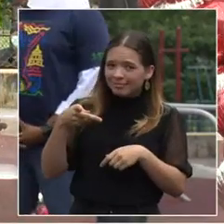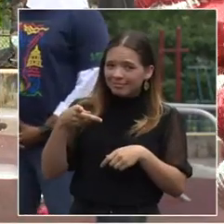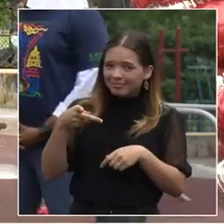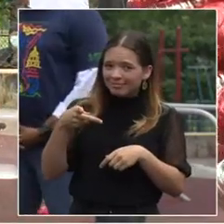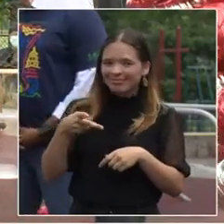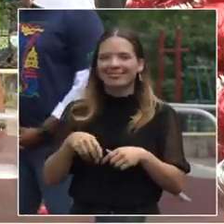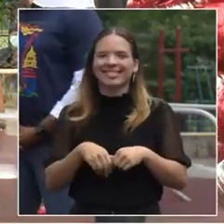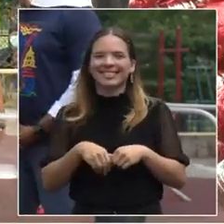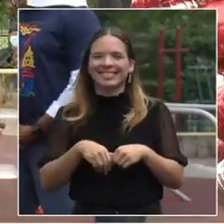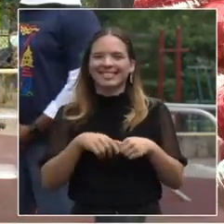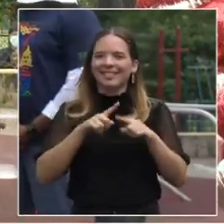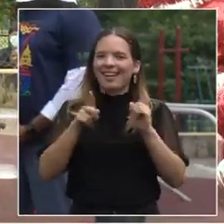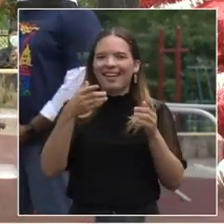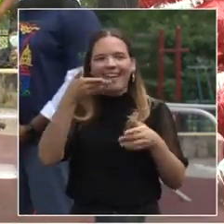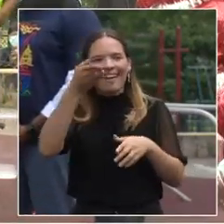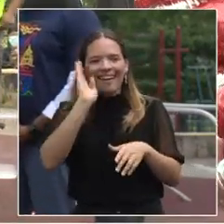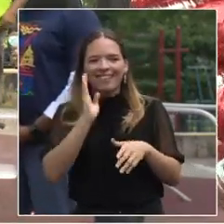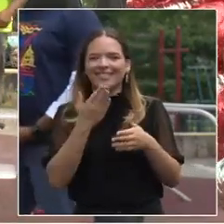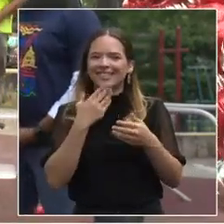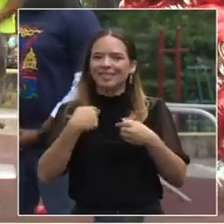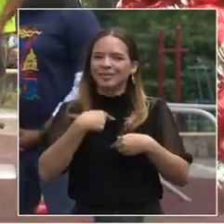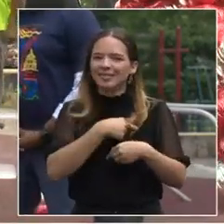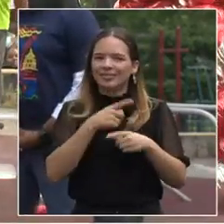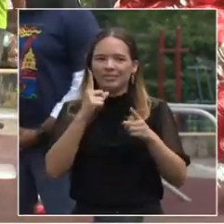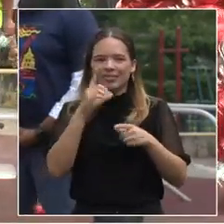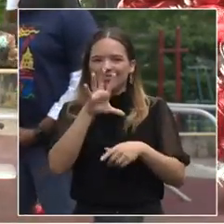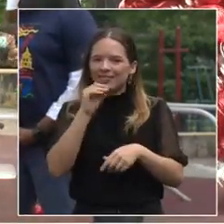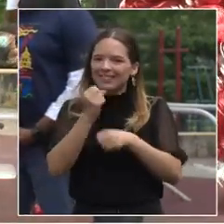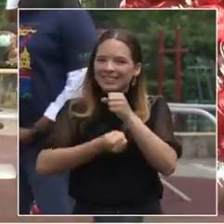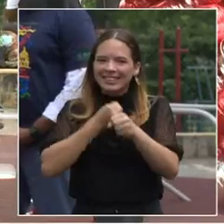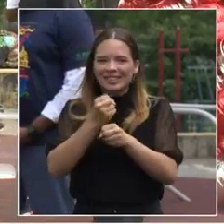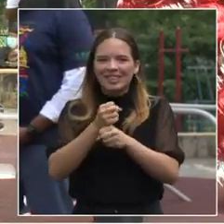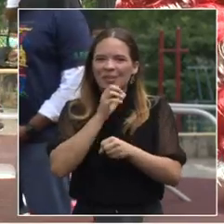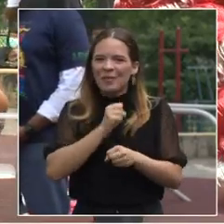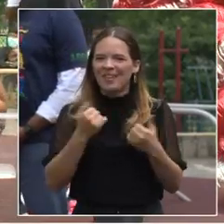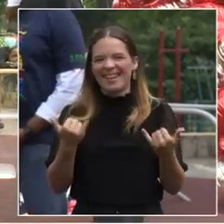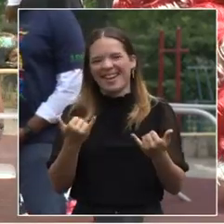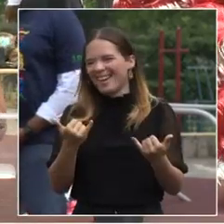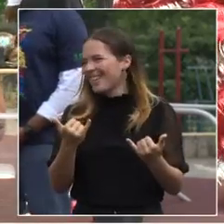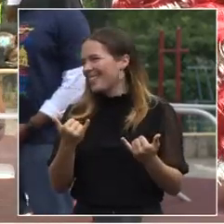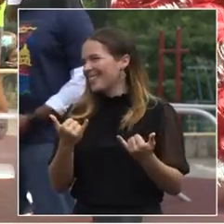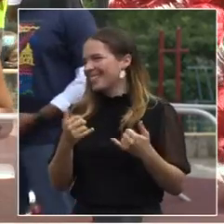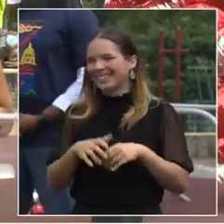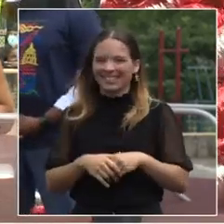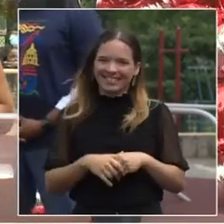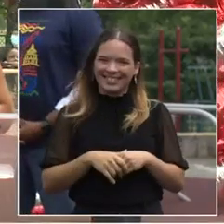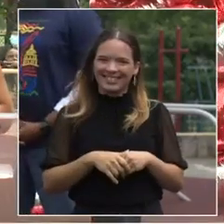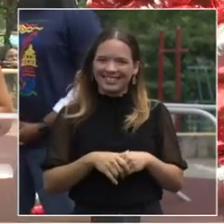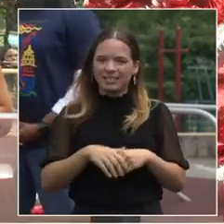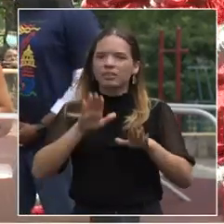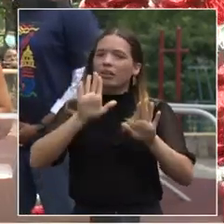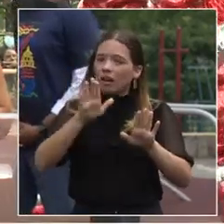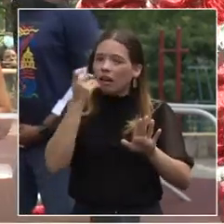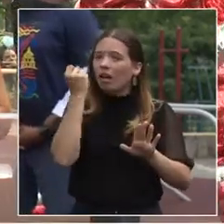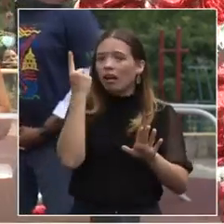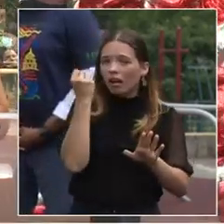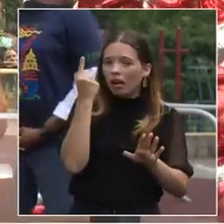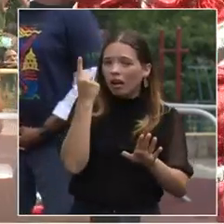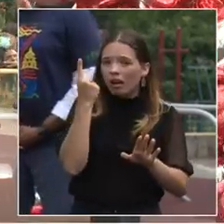to me that gave me 50 years. So I am, not yet, Miss Jenkins.